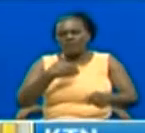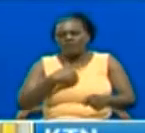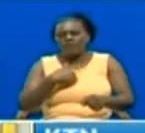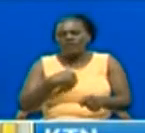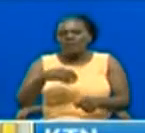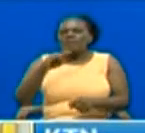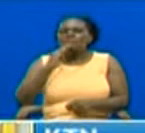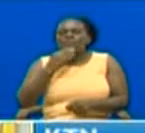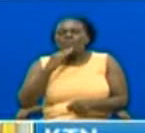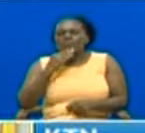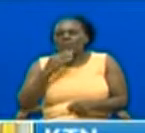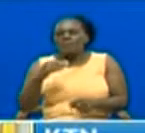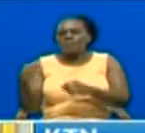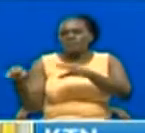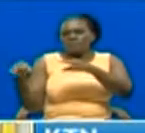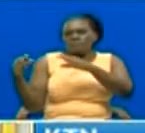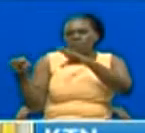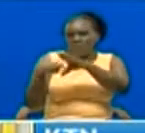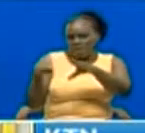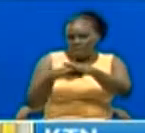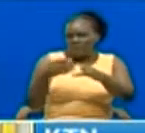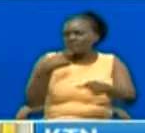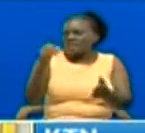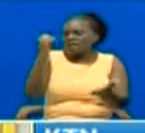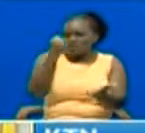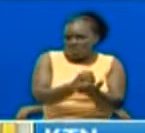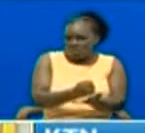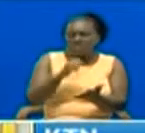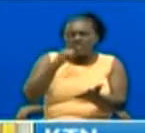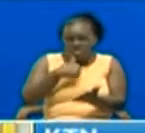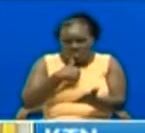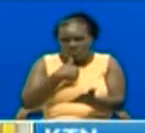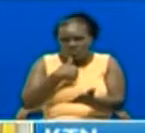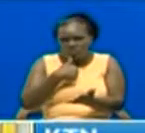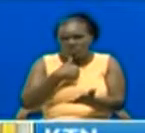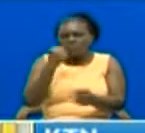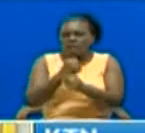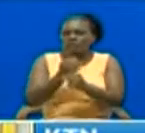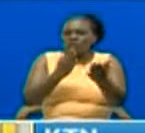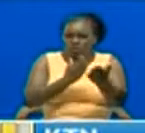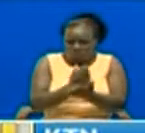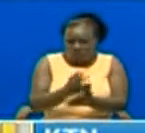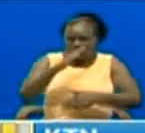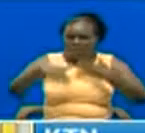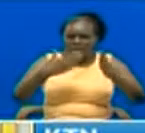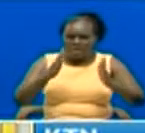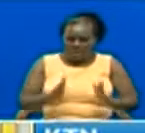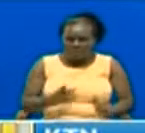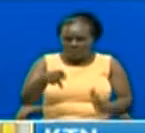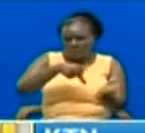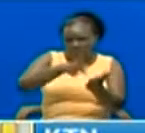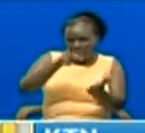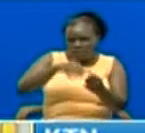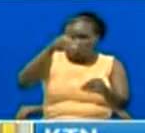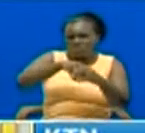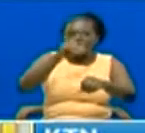AFC Leopards stakeholders feel that the current office needs to put proper structures in place to ensure that those players' salaries are paid in time